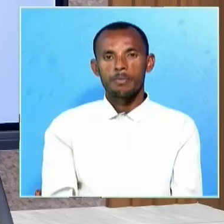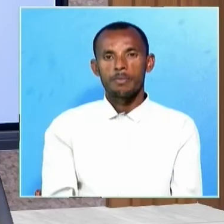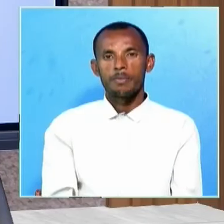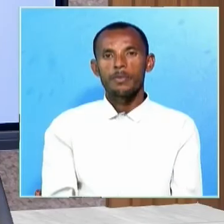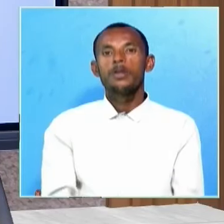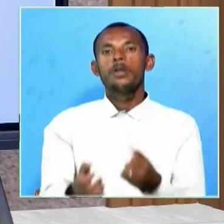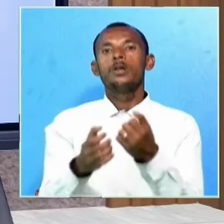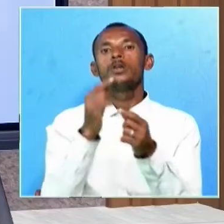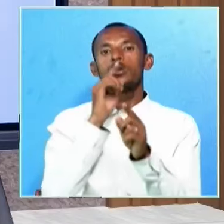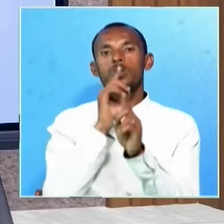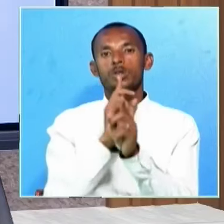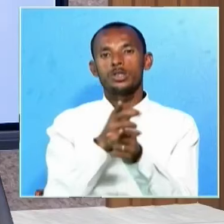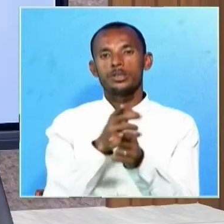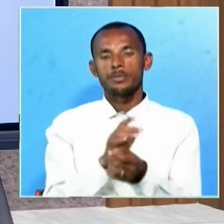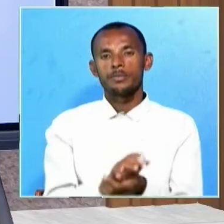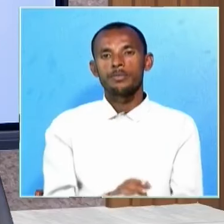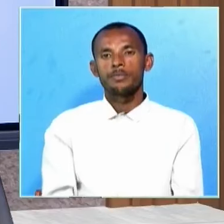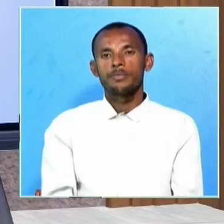Solution.